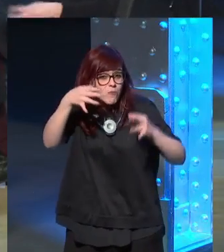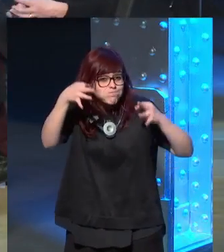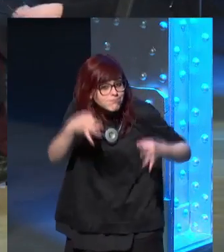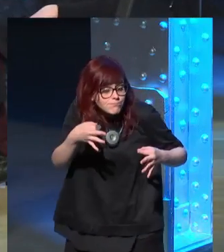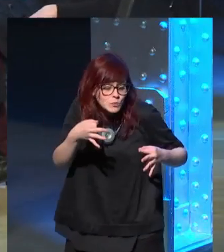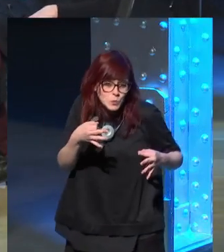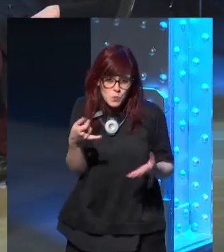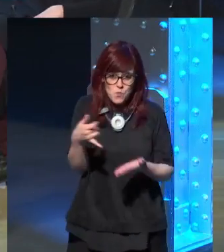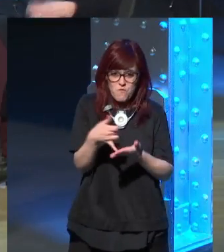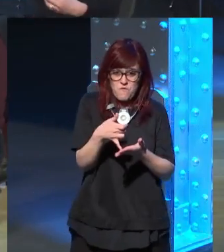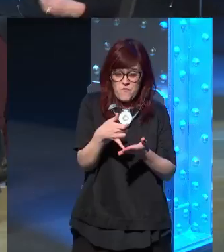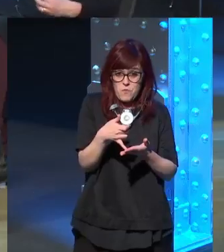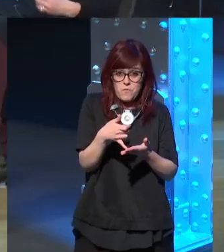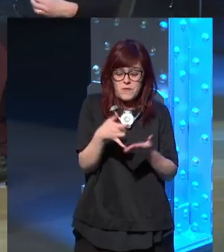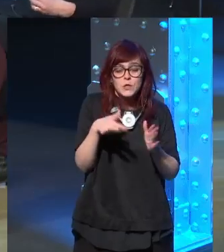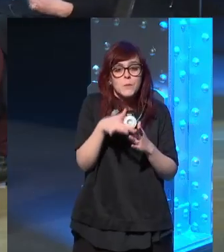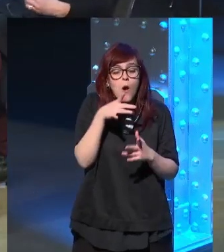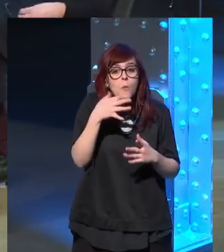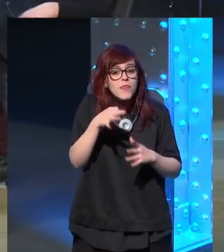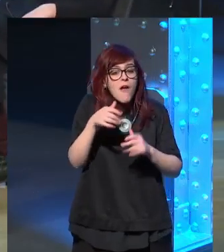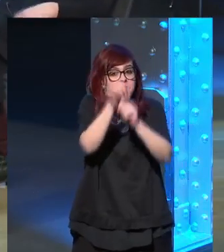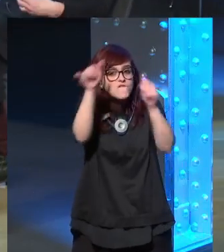complex ways that genetics or,